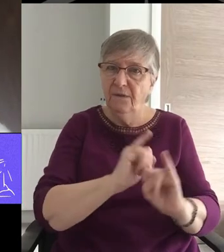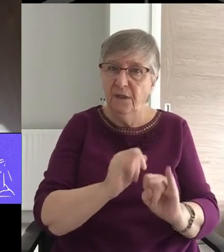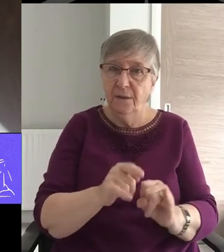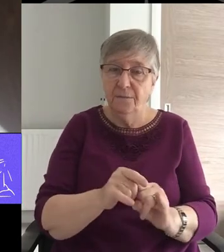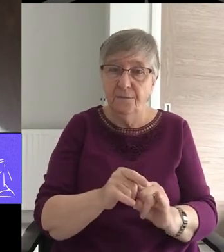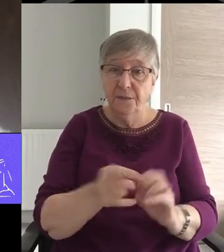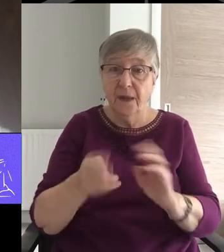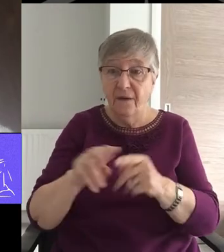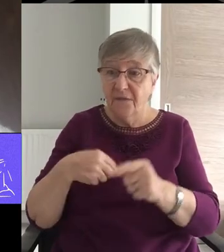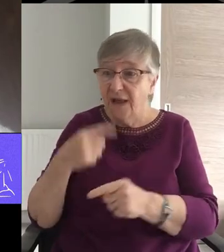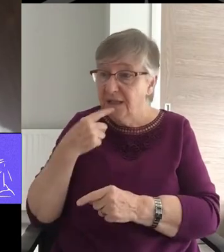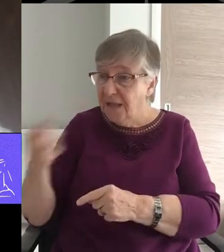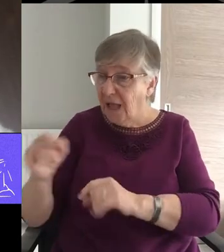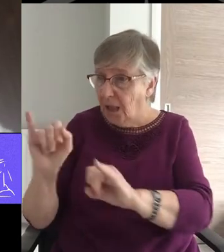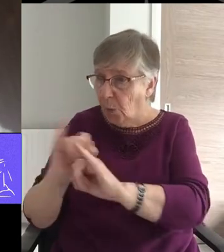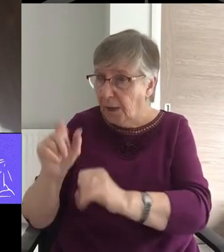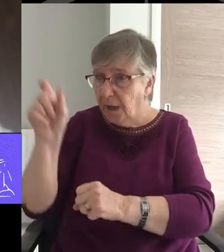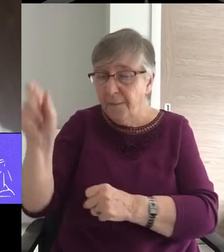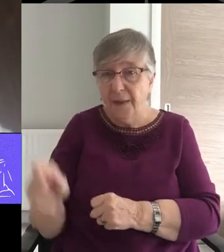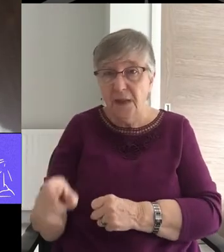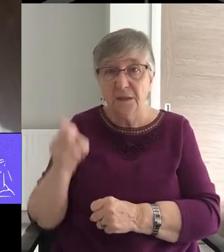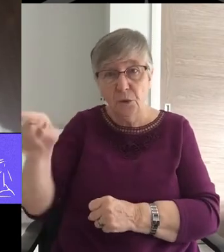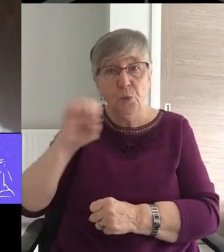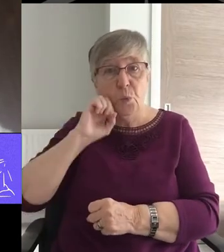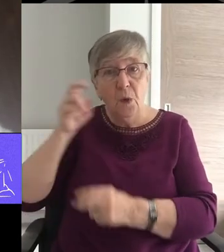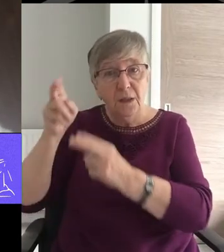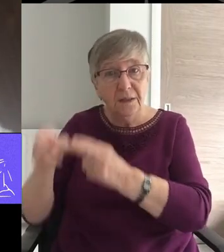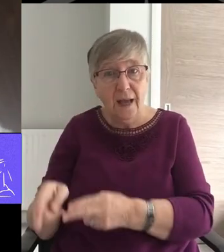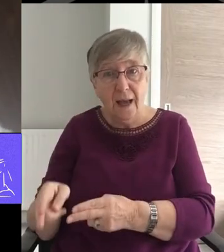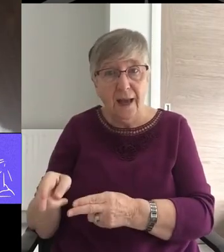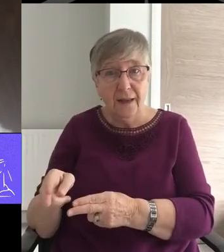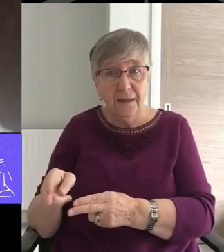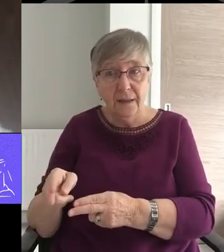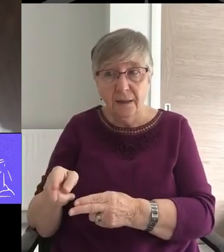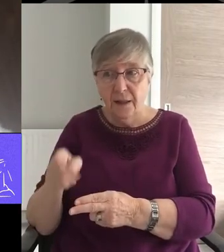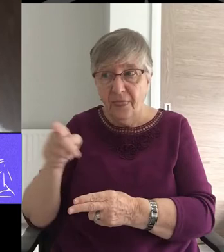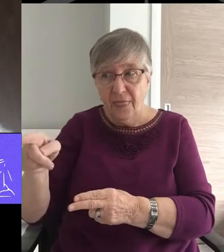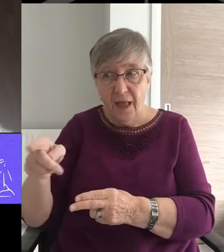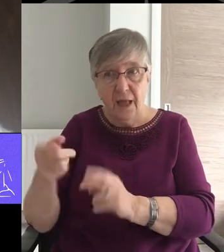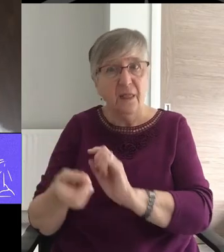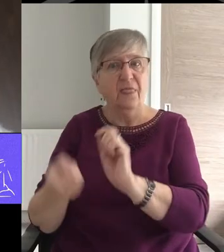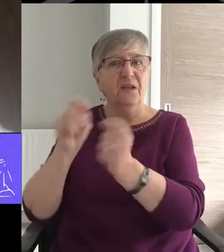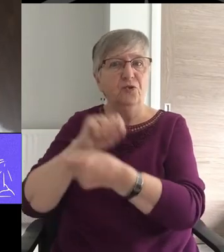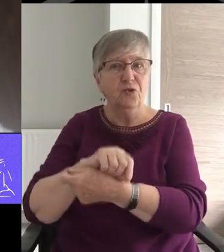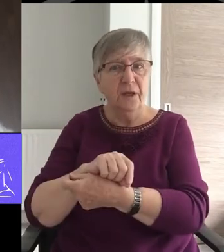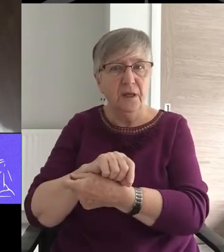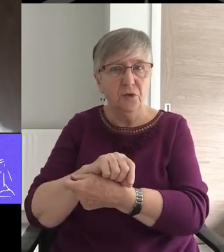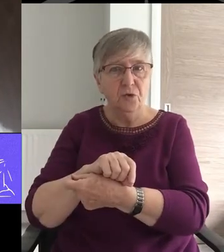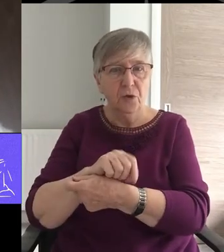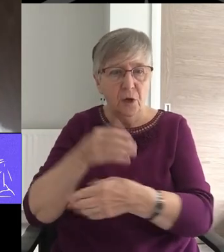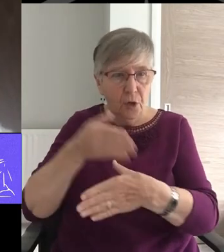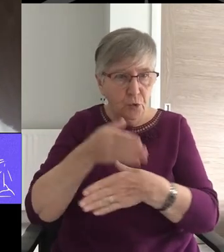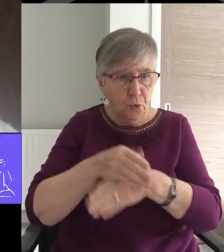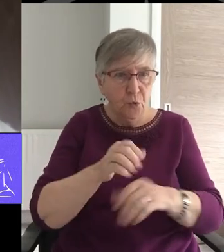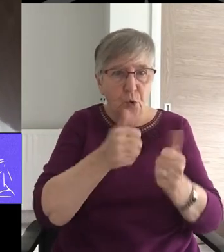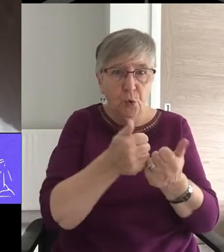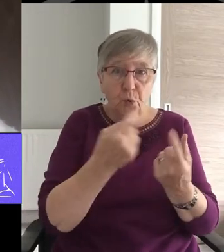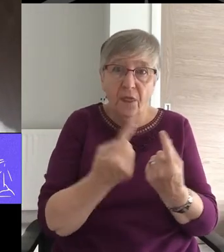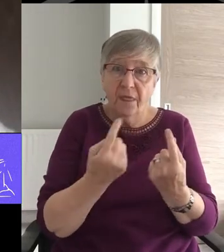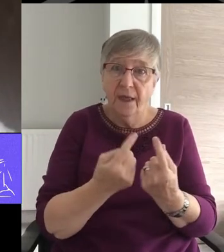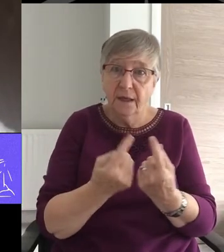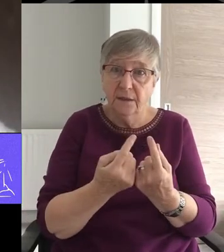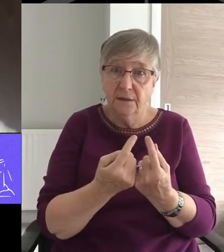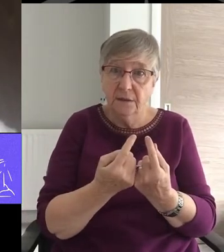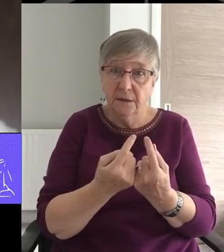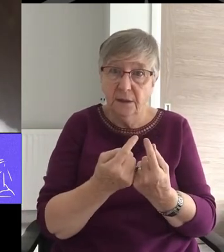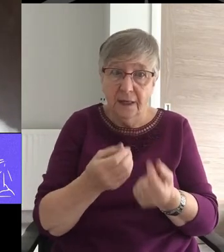And if I say to a wicked person, you will surely die, but they then turn away from their sin and do what is just and right,